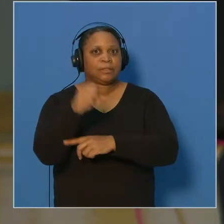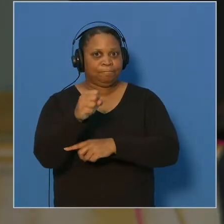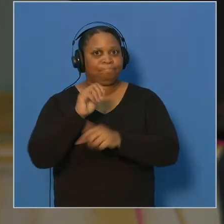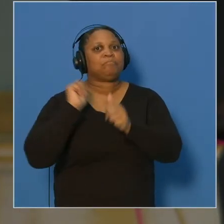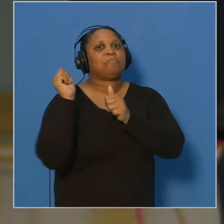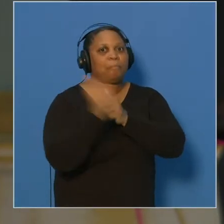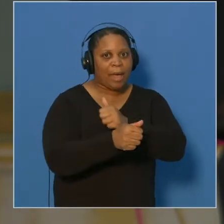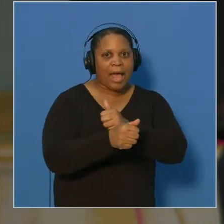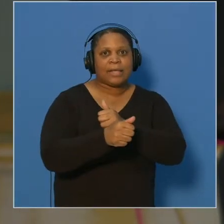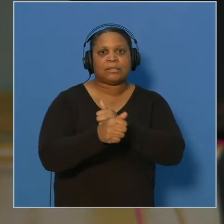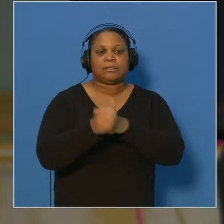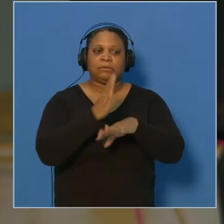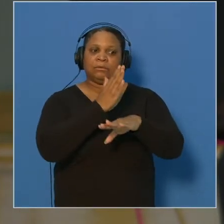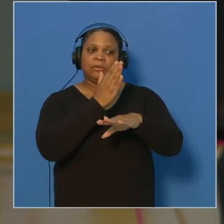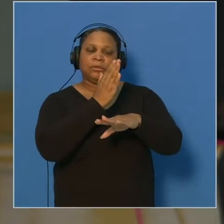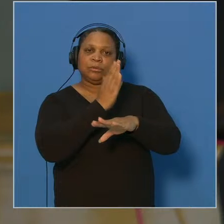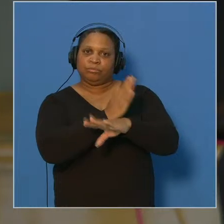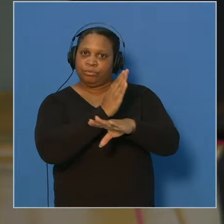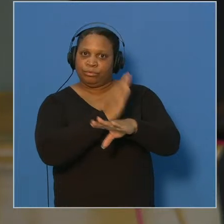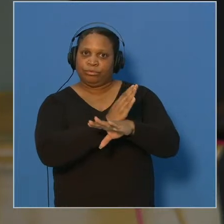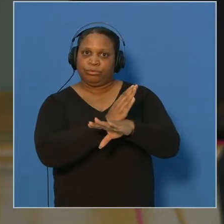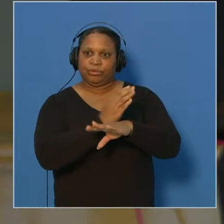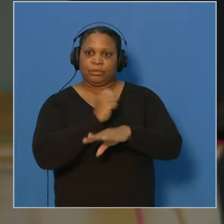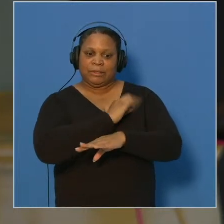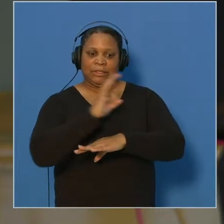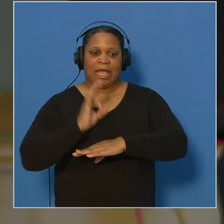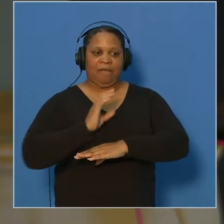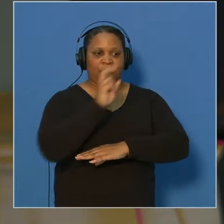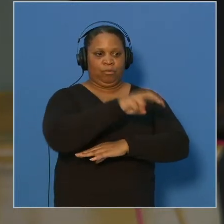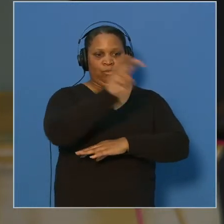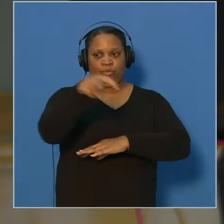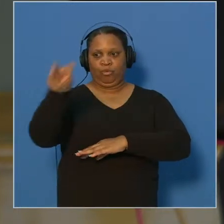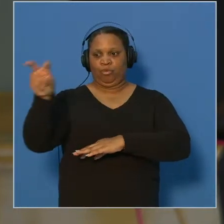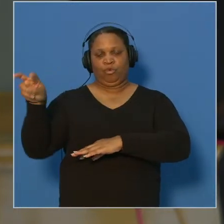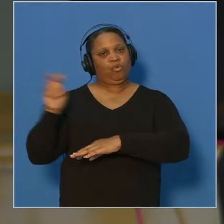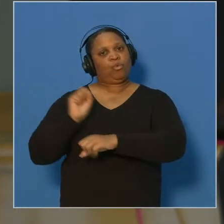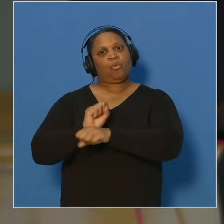to prohibit staff from working at multiple facilities when